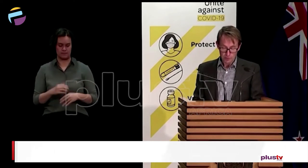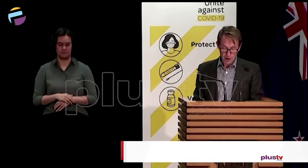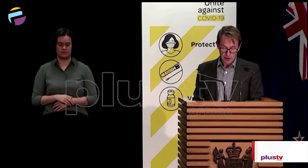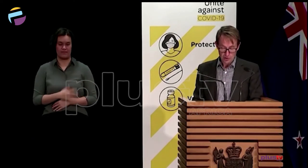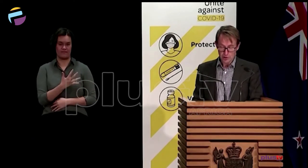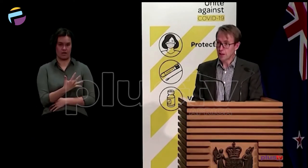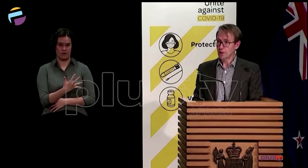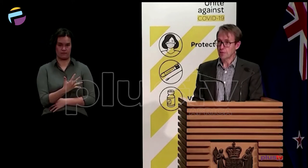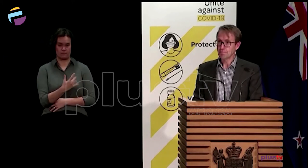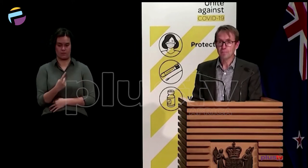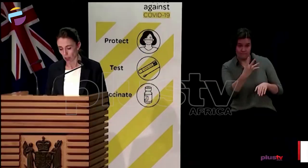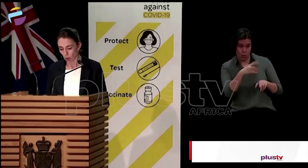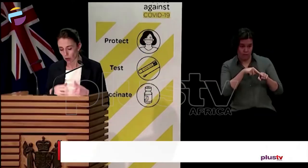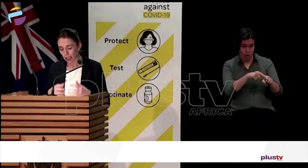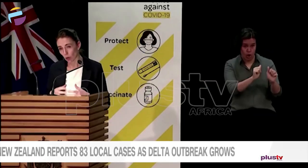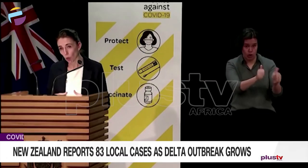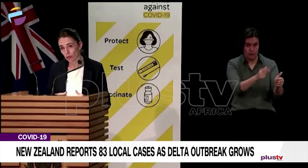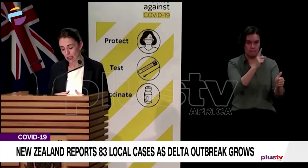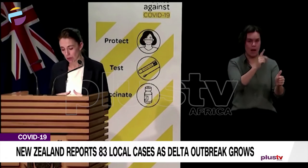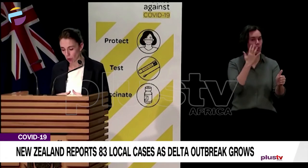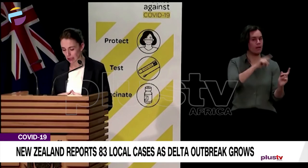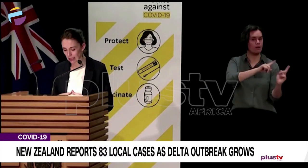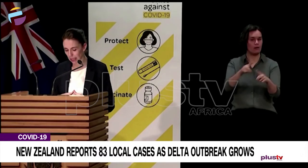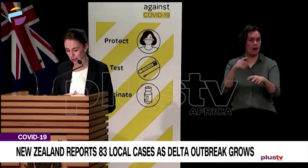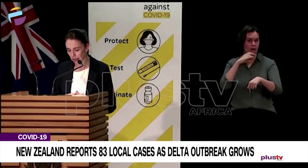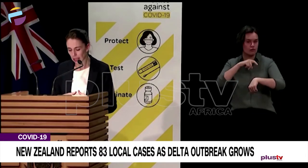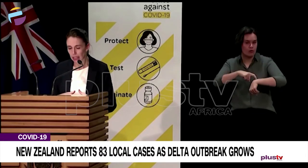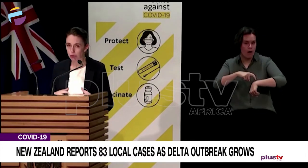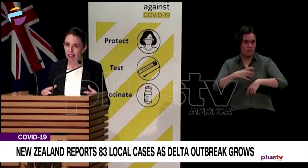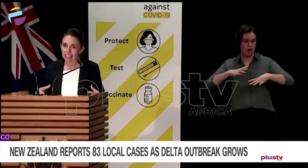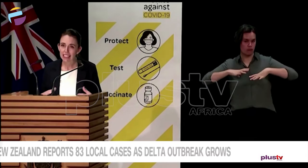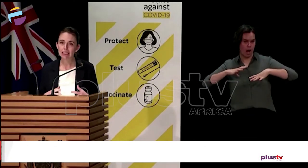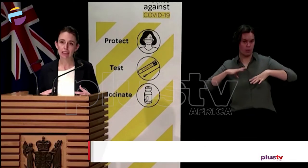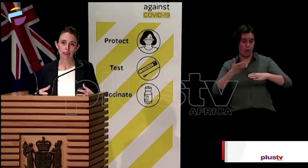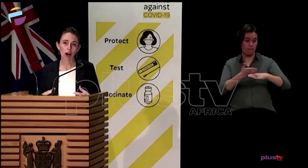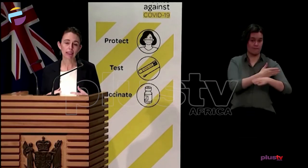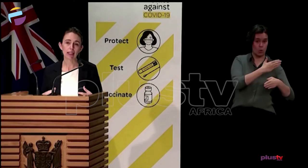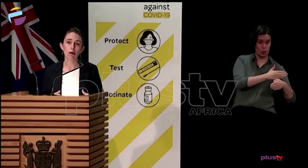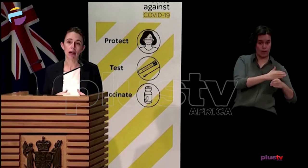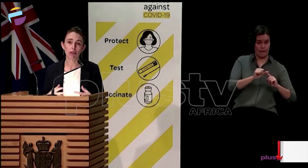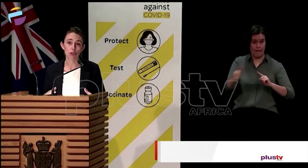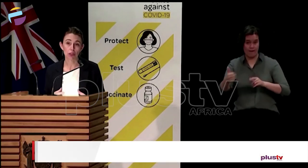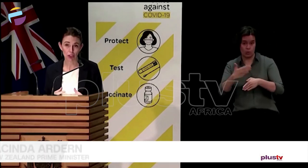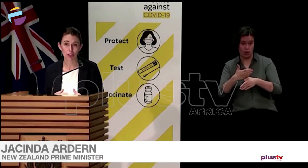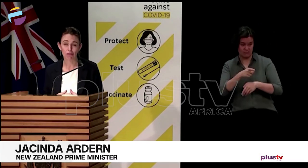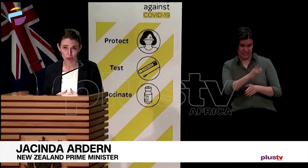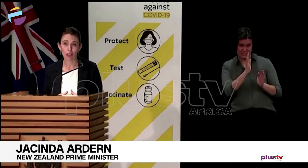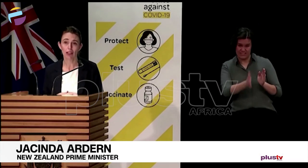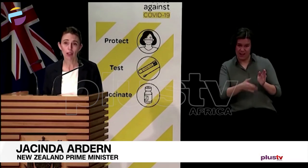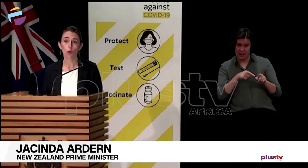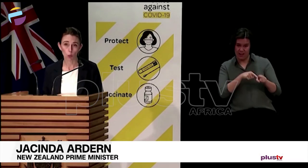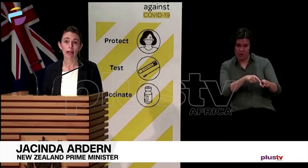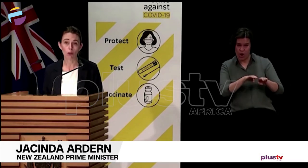to 511. We're looking at all of this in more detail. If we need to tighten up our restrictions